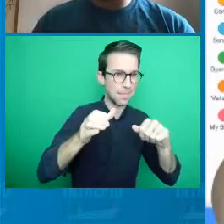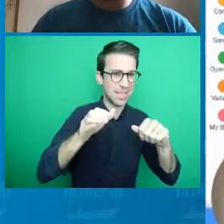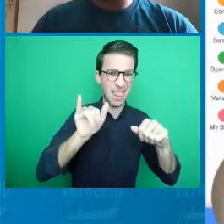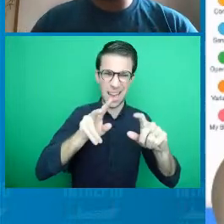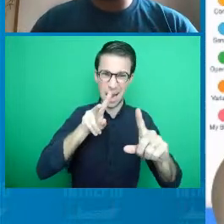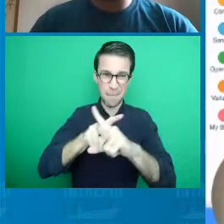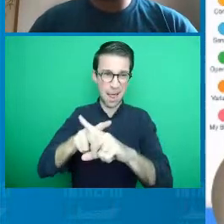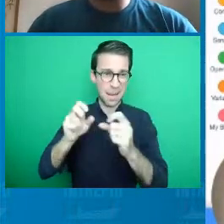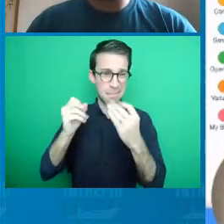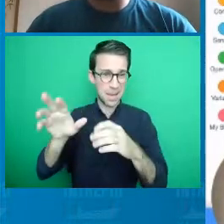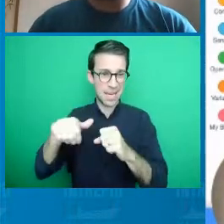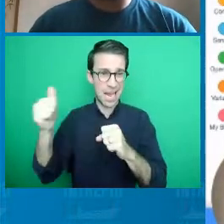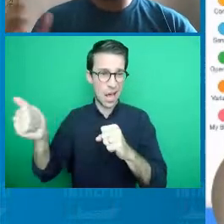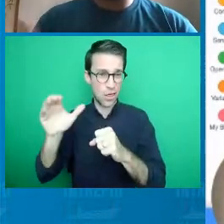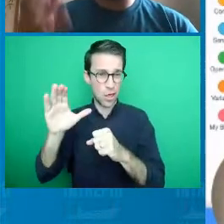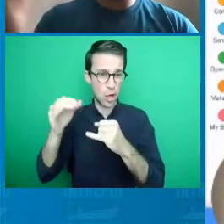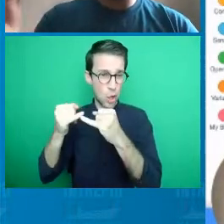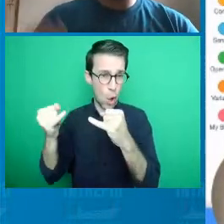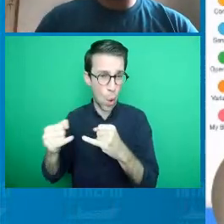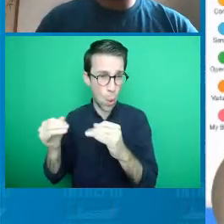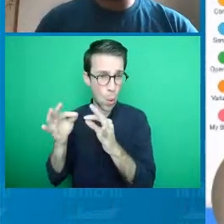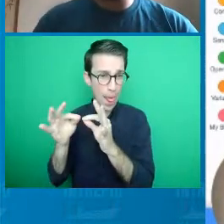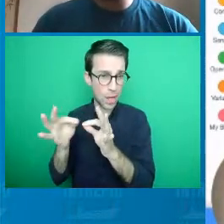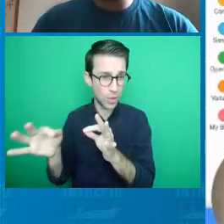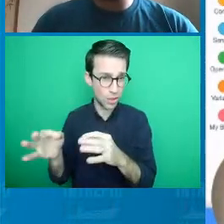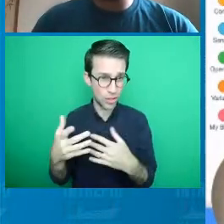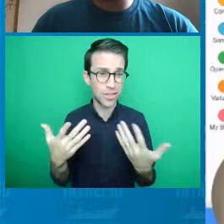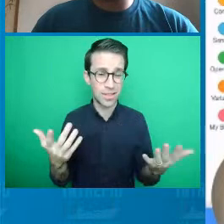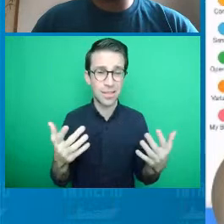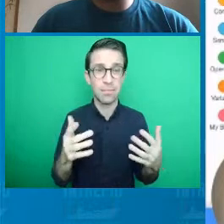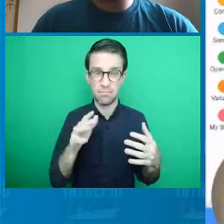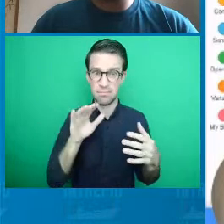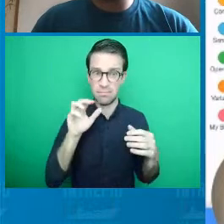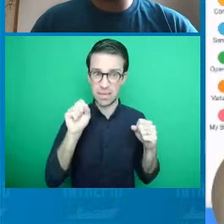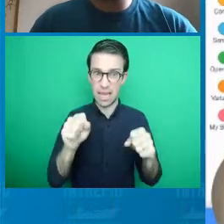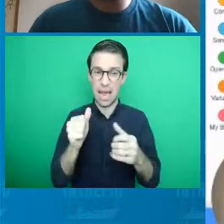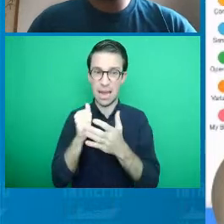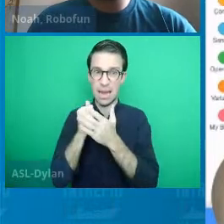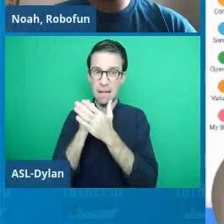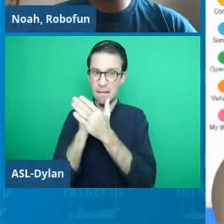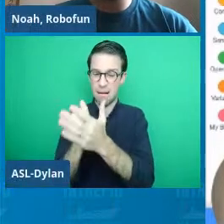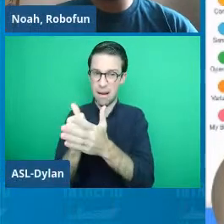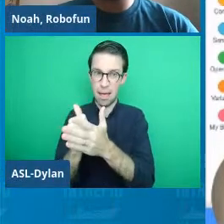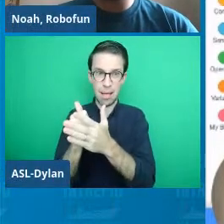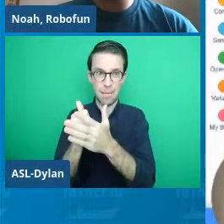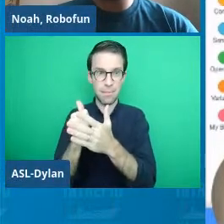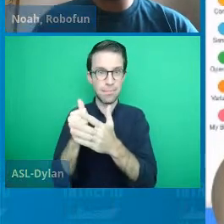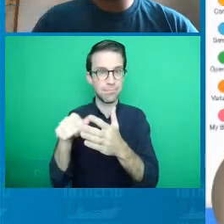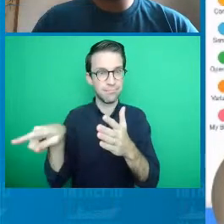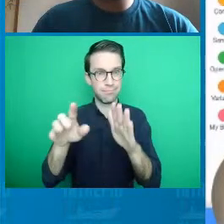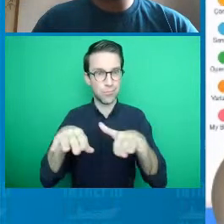thought patterns and ways of thinking that can really assist kids with more advanced coding later.